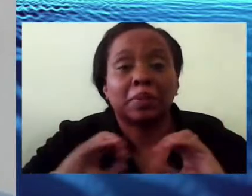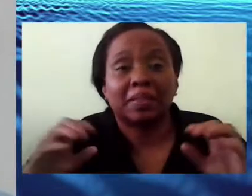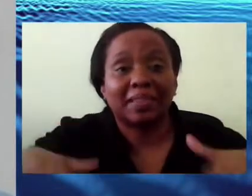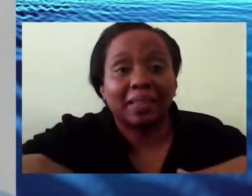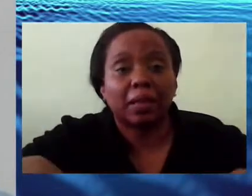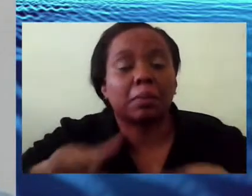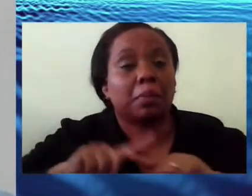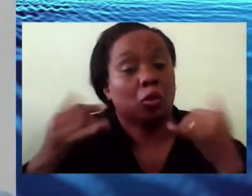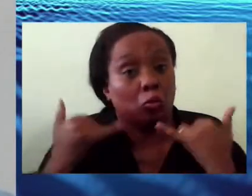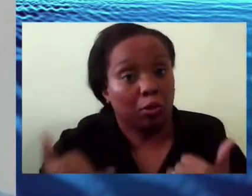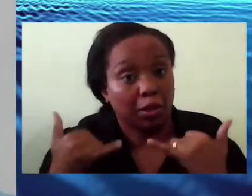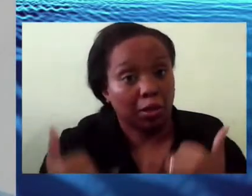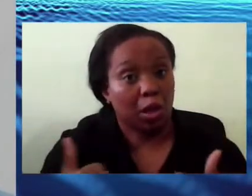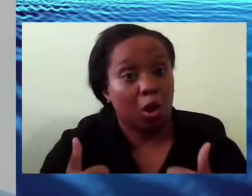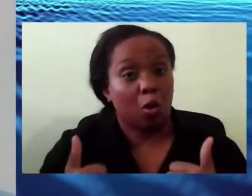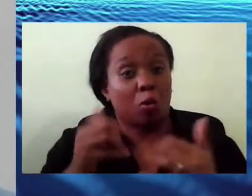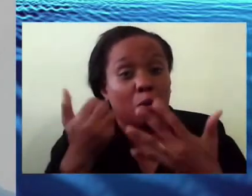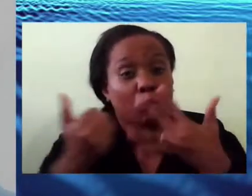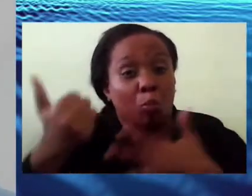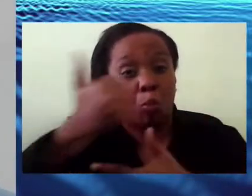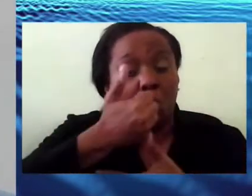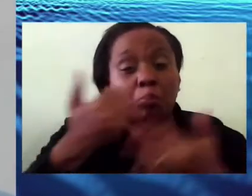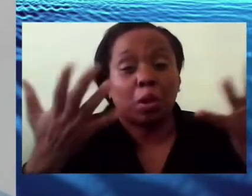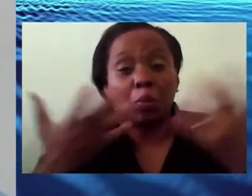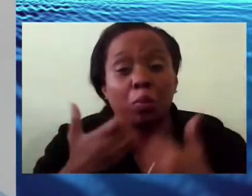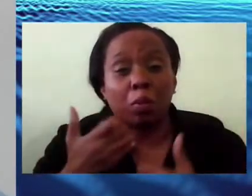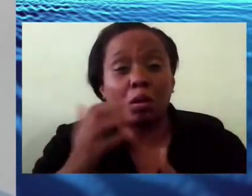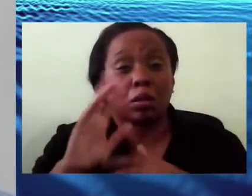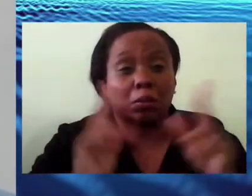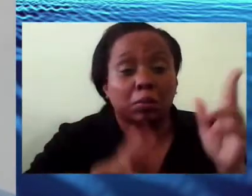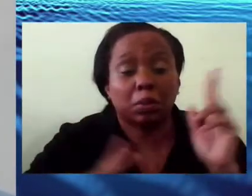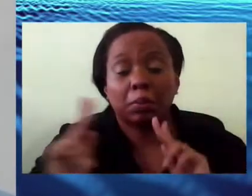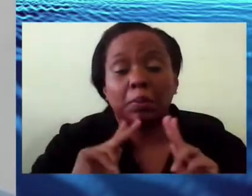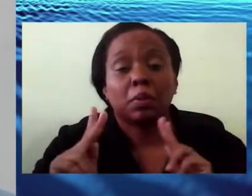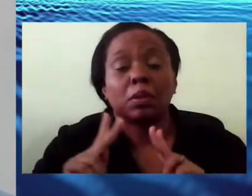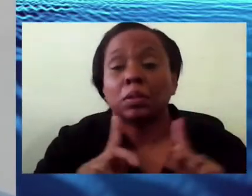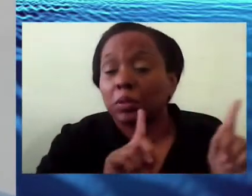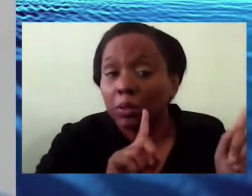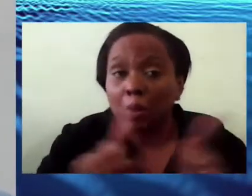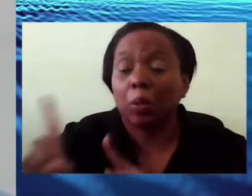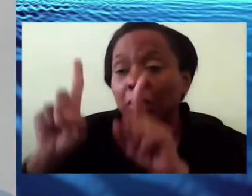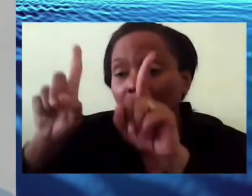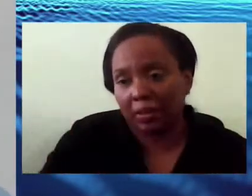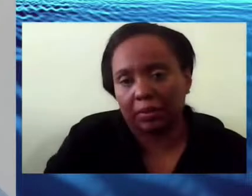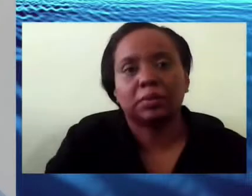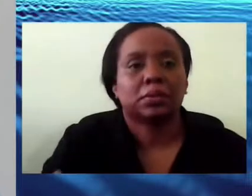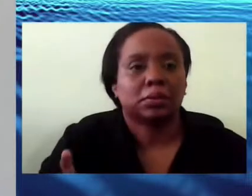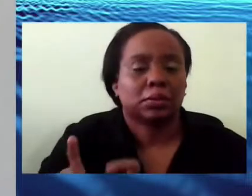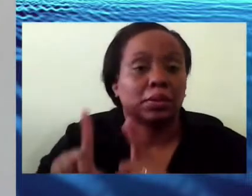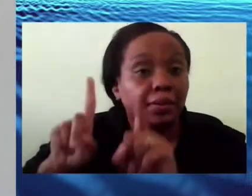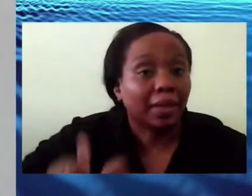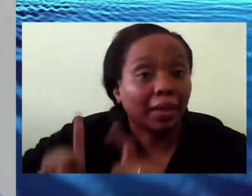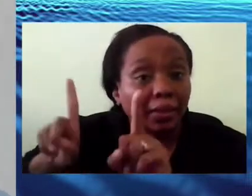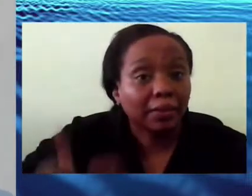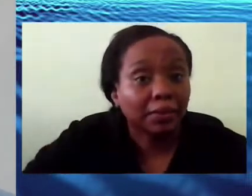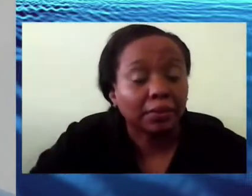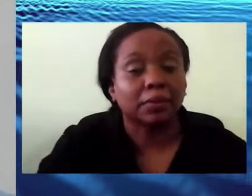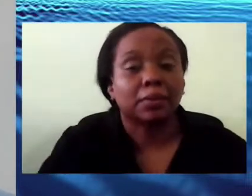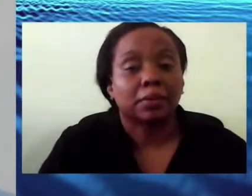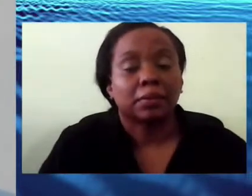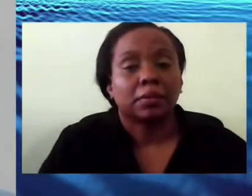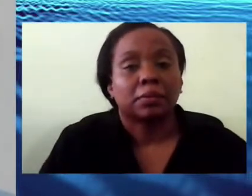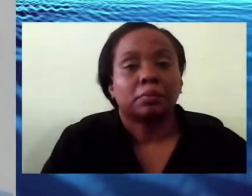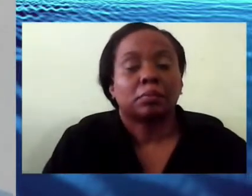moment is really to try to get these people and all persons to come in to be tested, because the aim is to contain